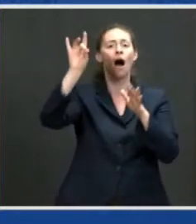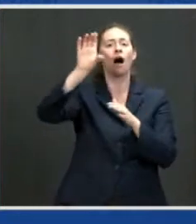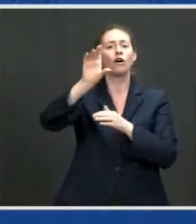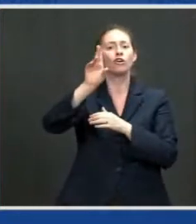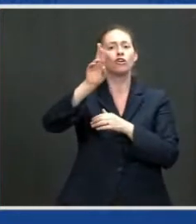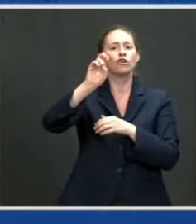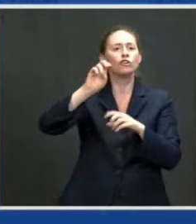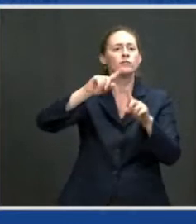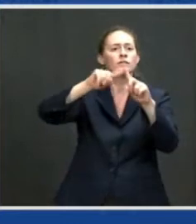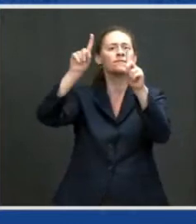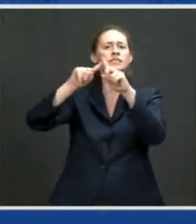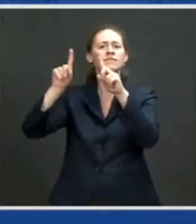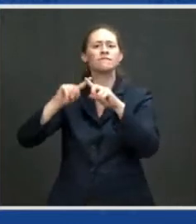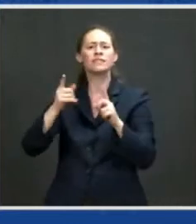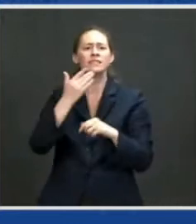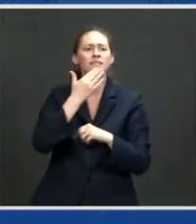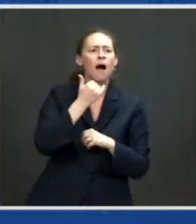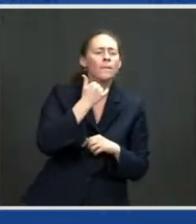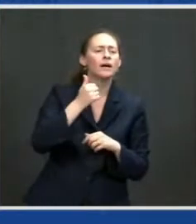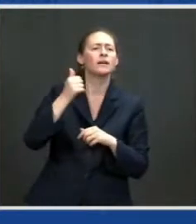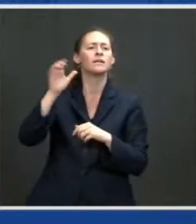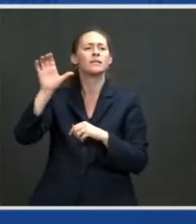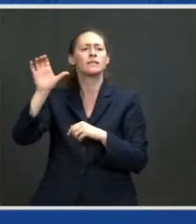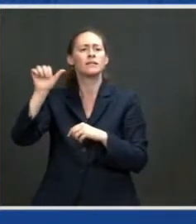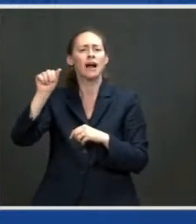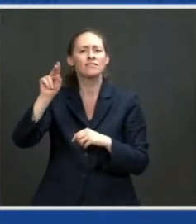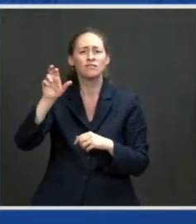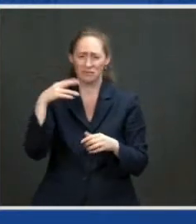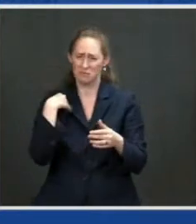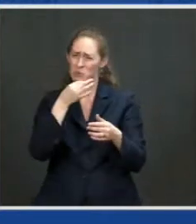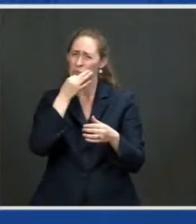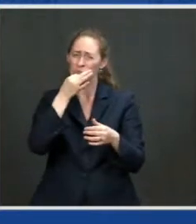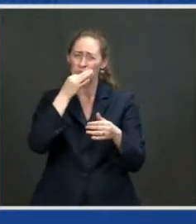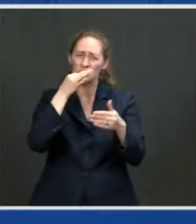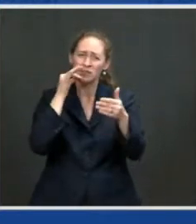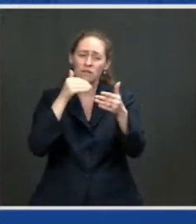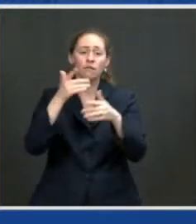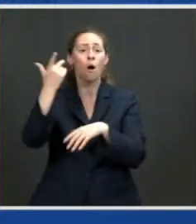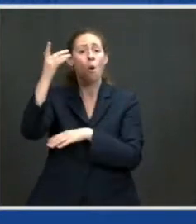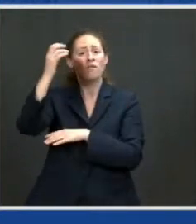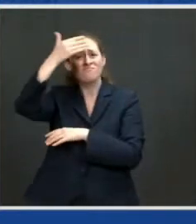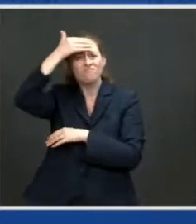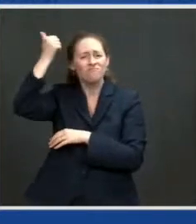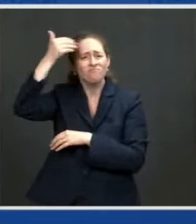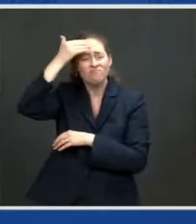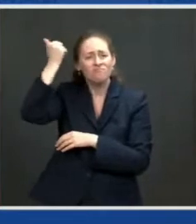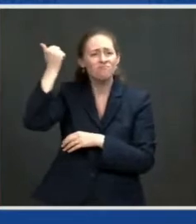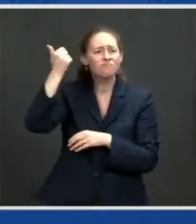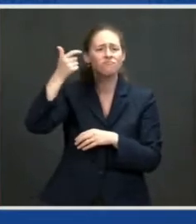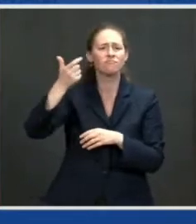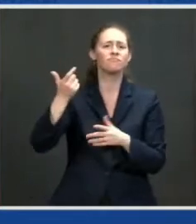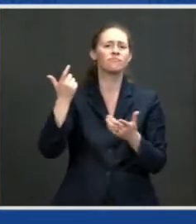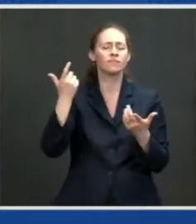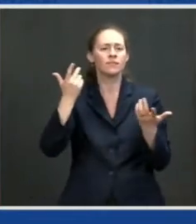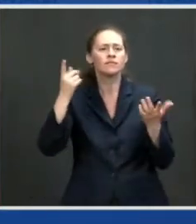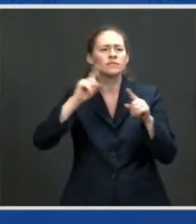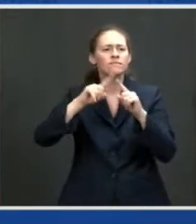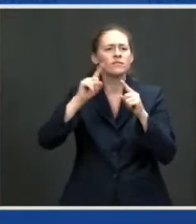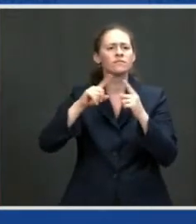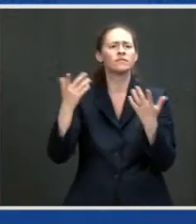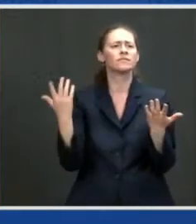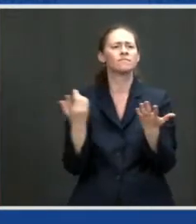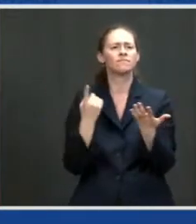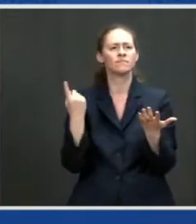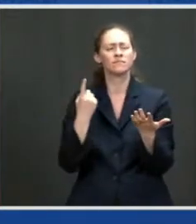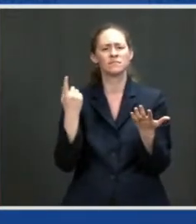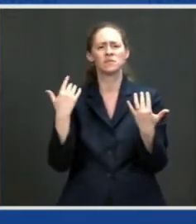with. You know, if we don't do something about Alzheimer's in America, every single solitary hospital bed that exists